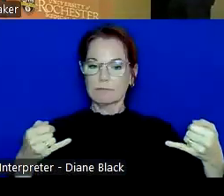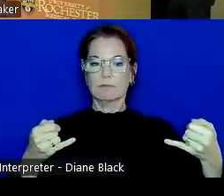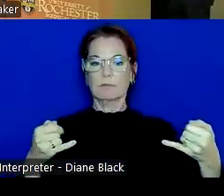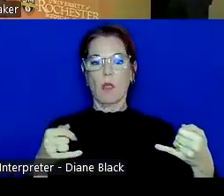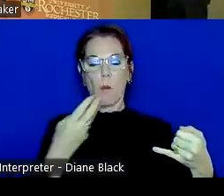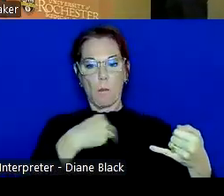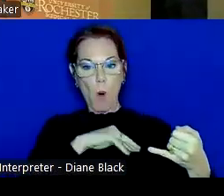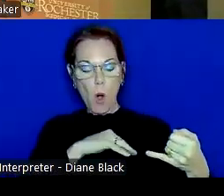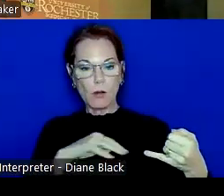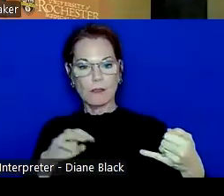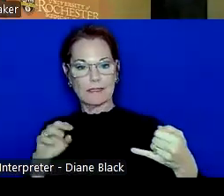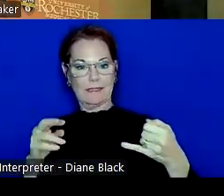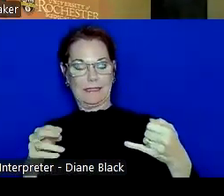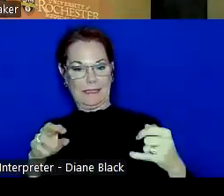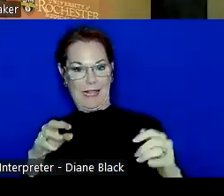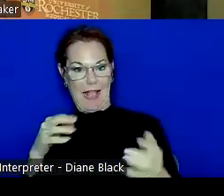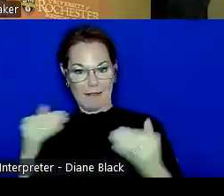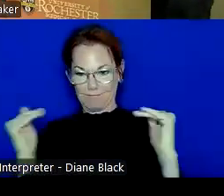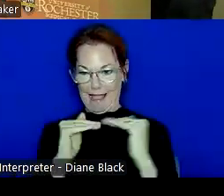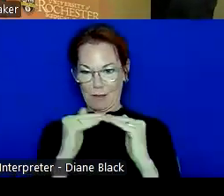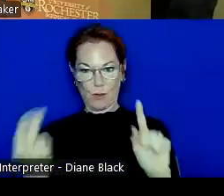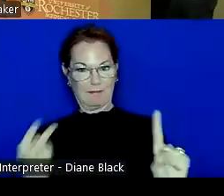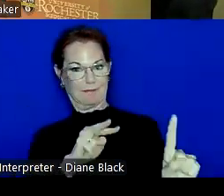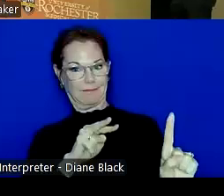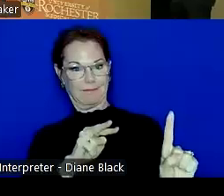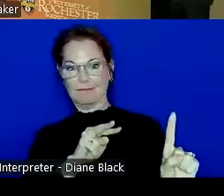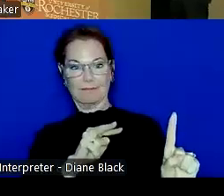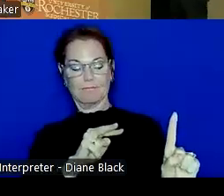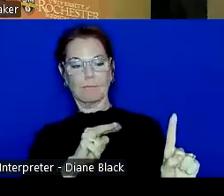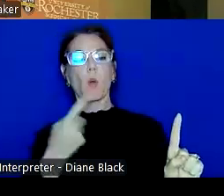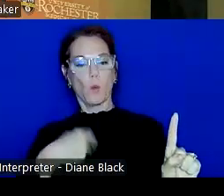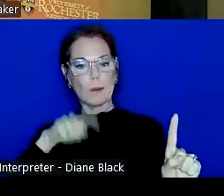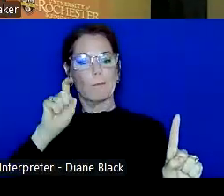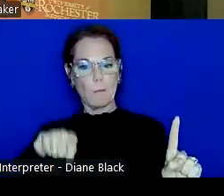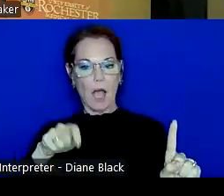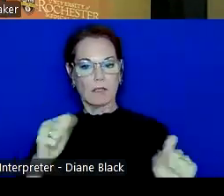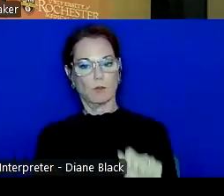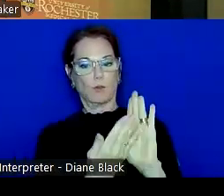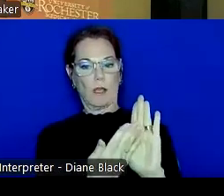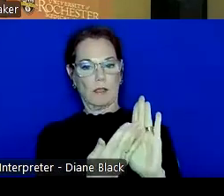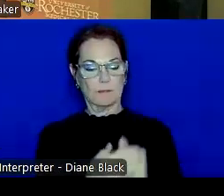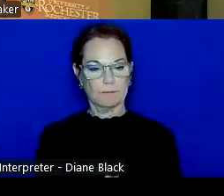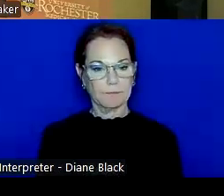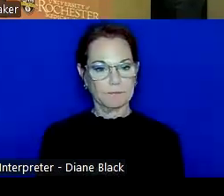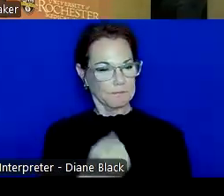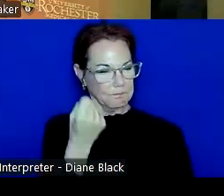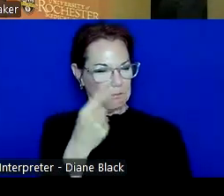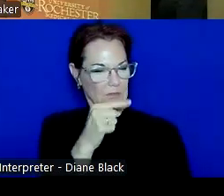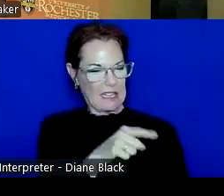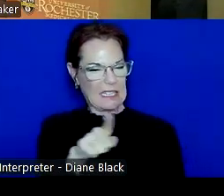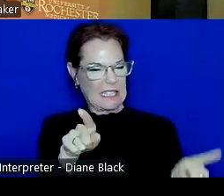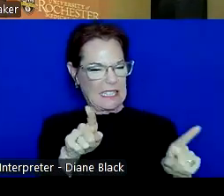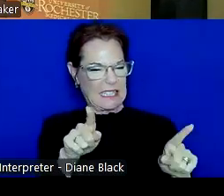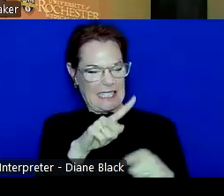equity standpoint, they are saying this is something we need to do. This is almost identical to something that happened